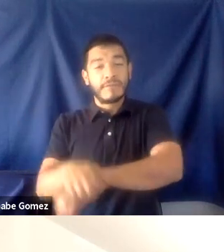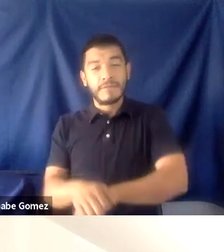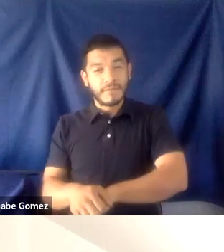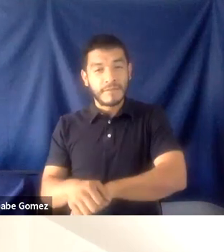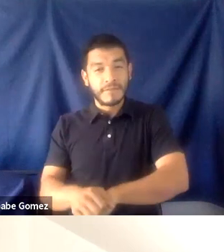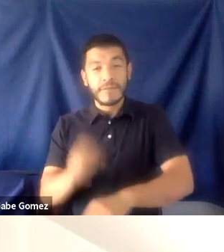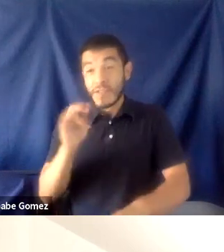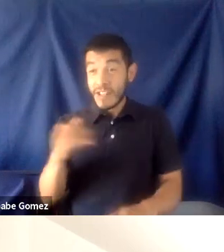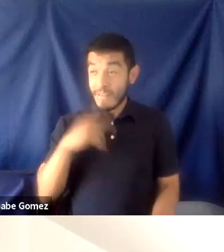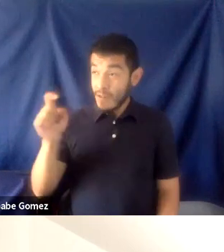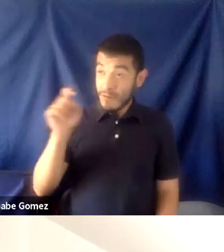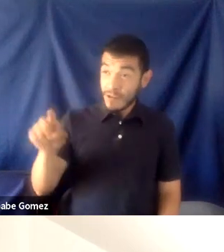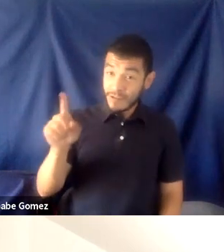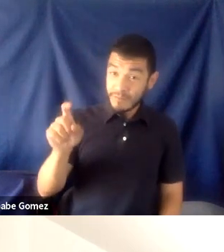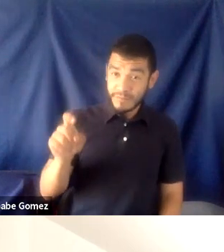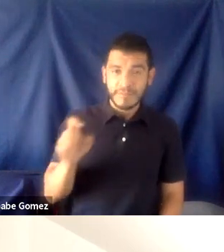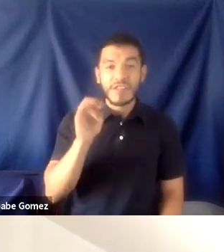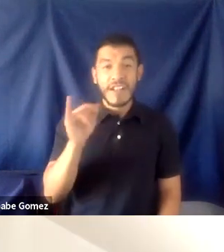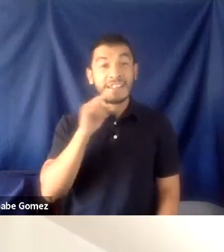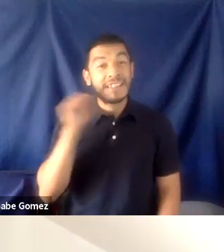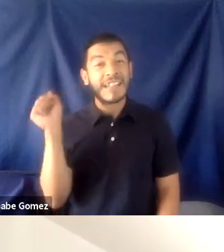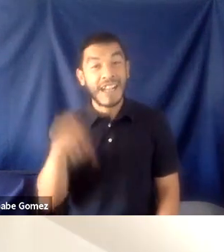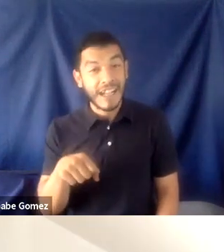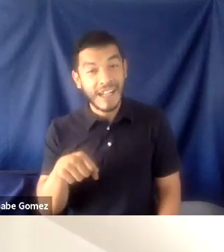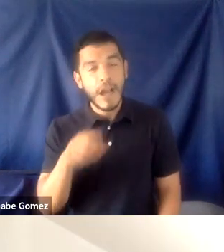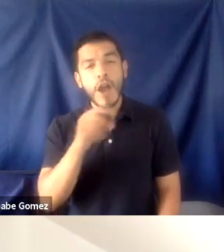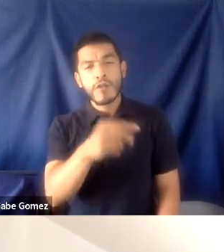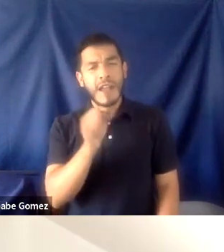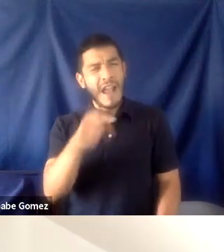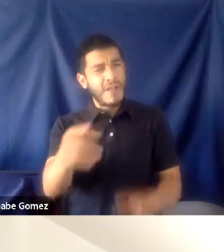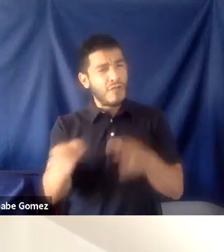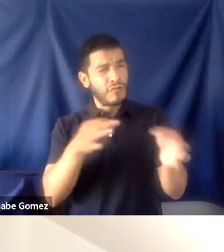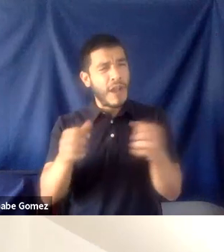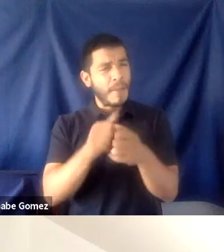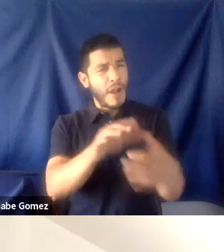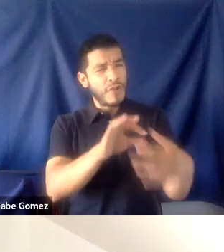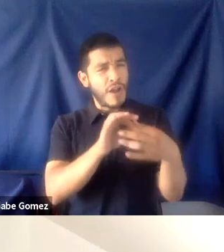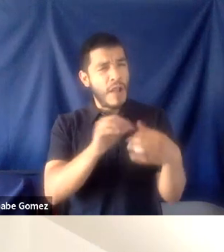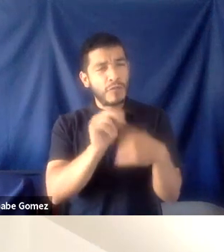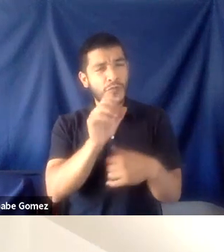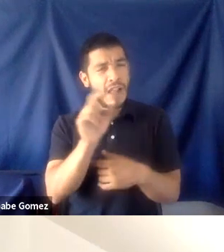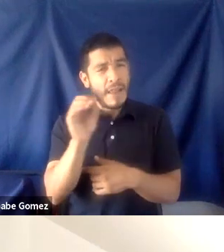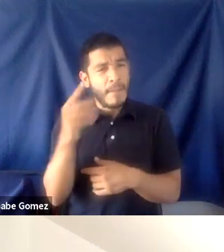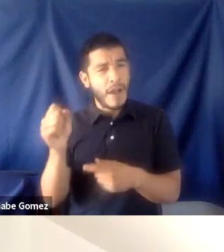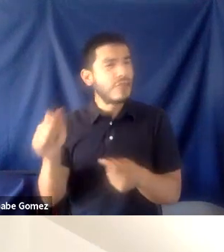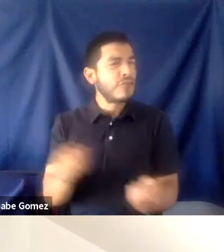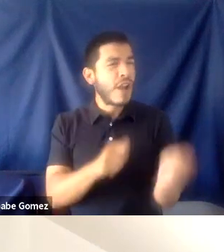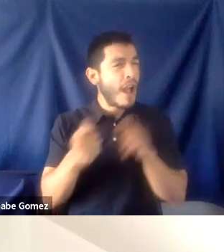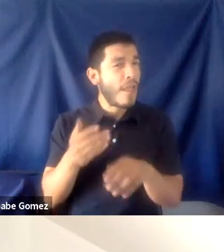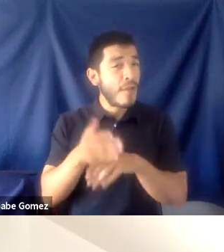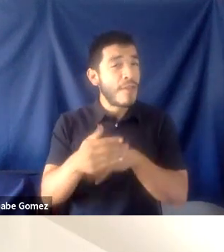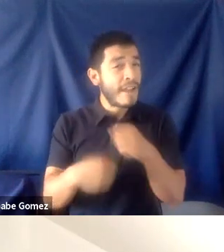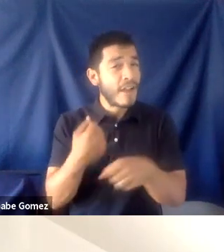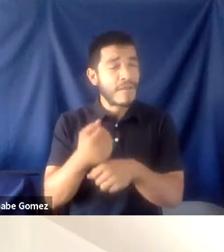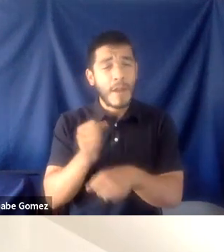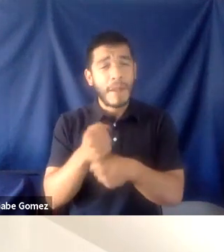some questions for Grace? Yes. Can you describe how your relationship with Grace Lee Boggs changed through the years of making